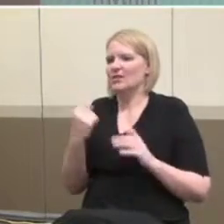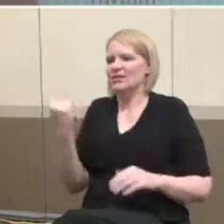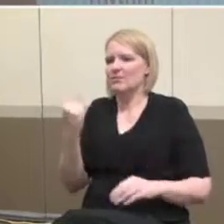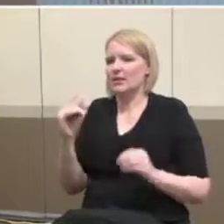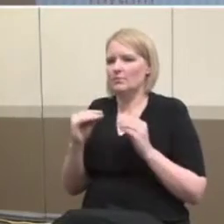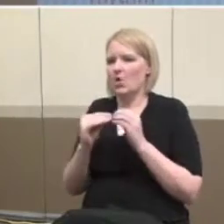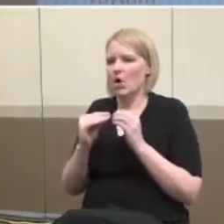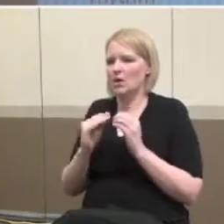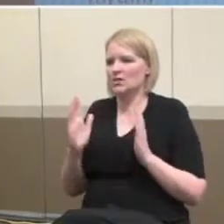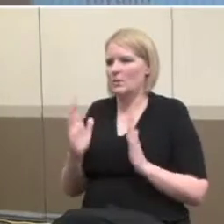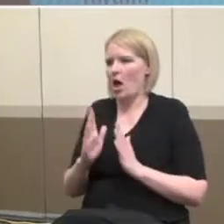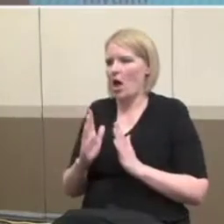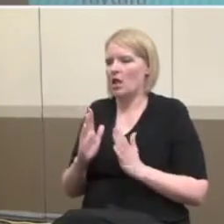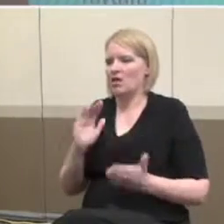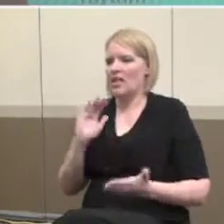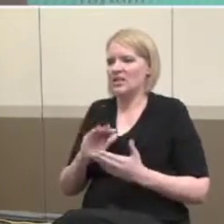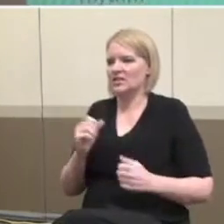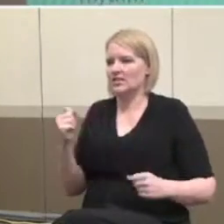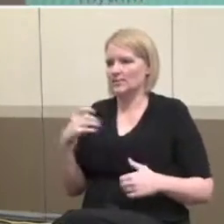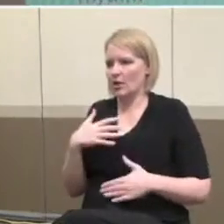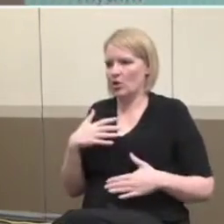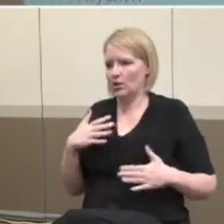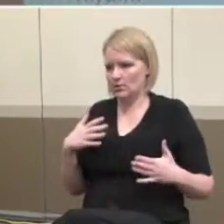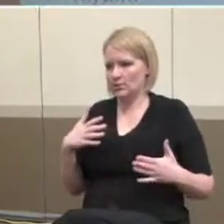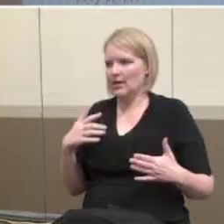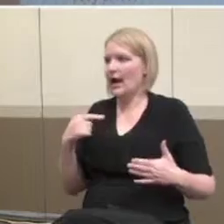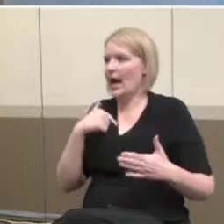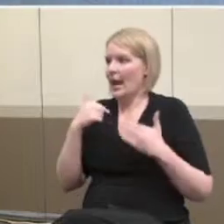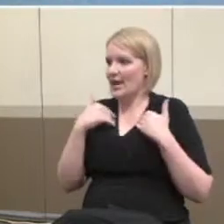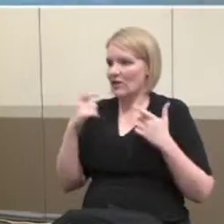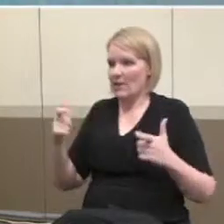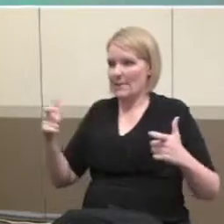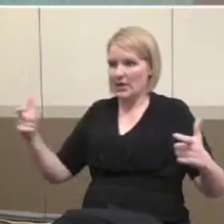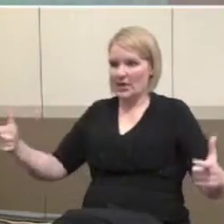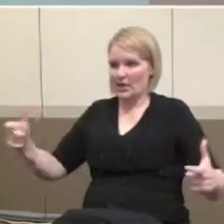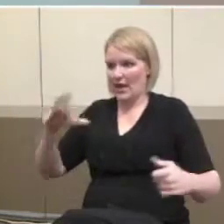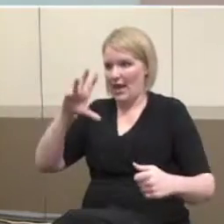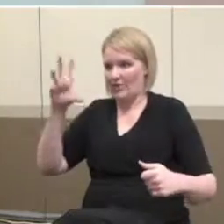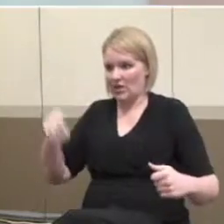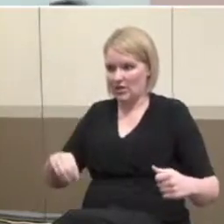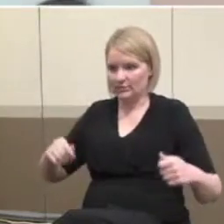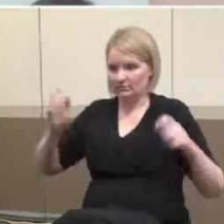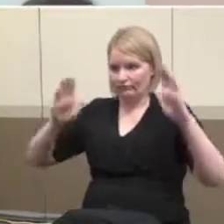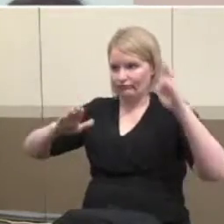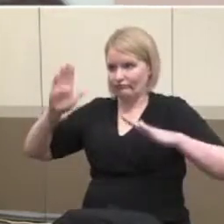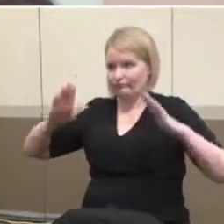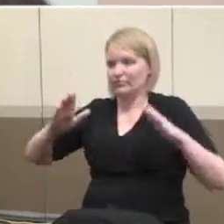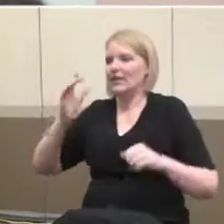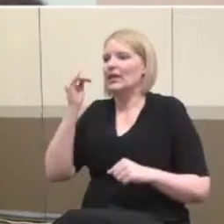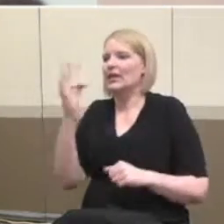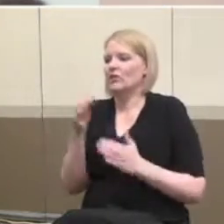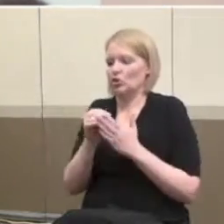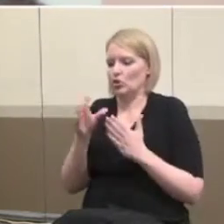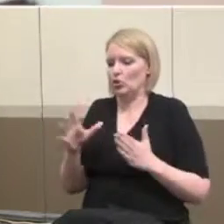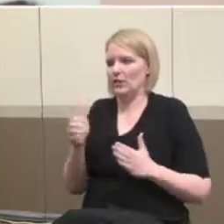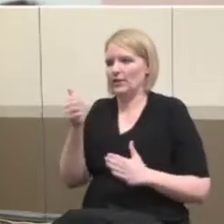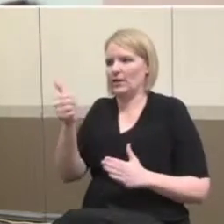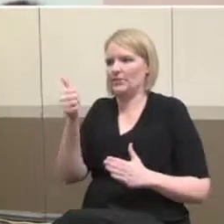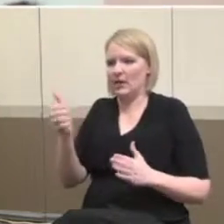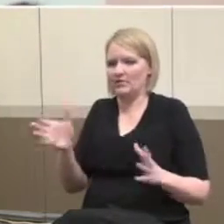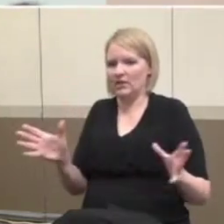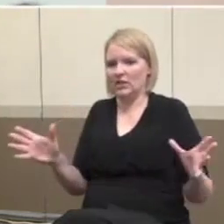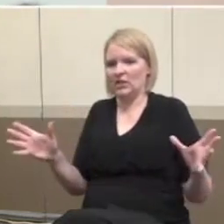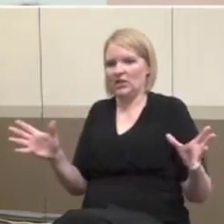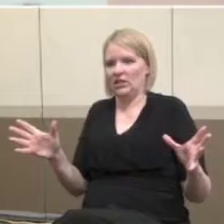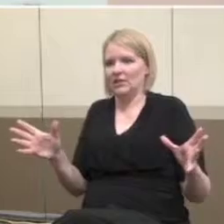something a little smaller and less intimidating. I do have some big African djembes. Well, for a student who's maybe a little bit more tentative